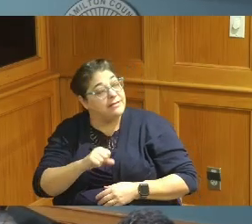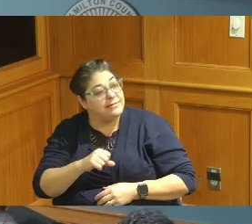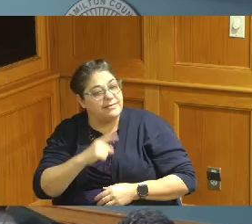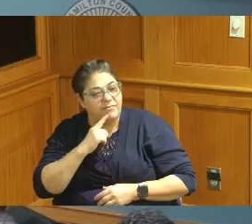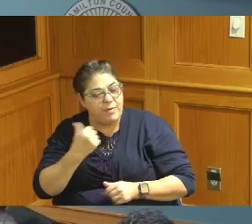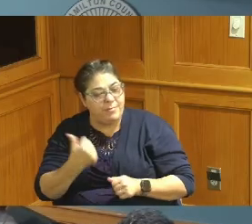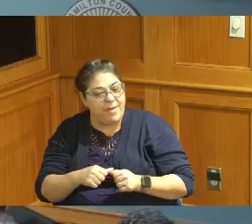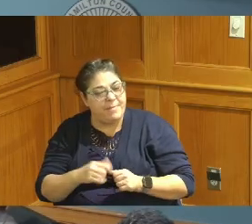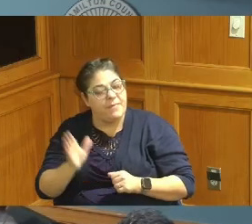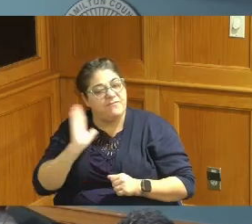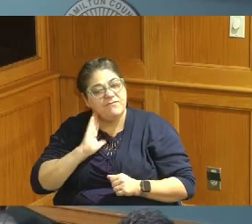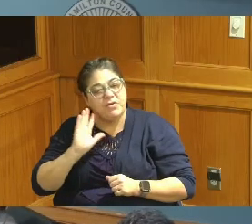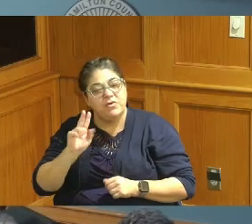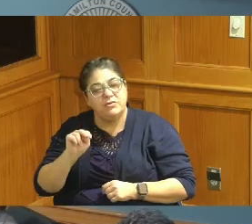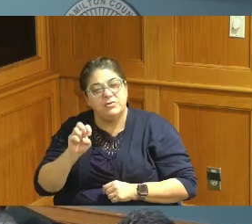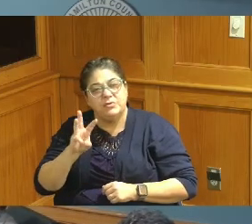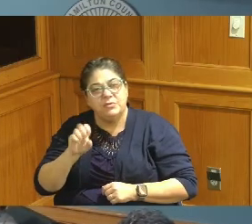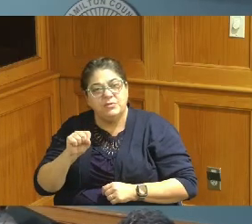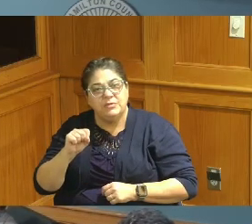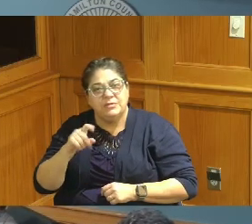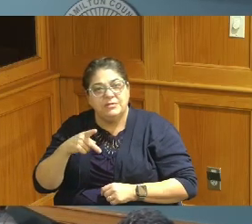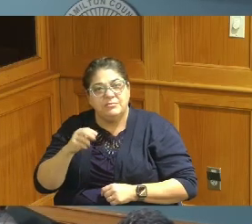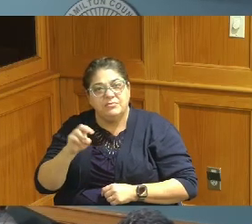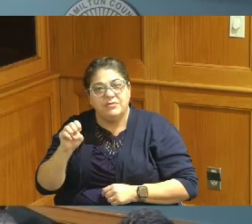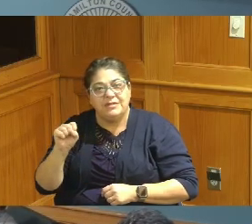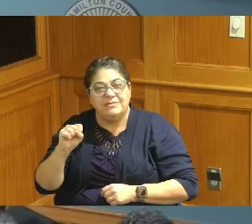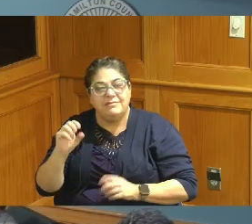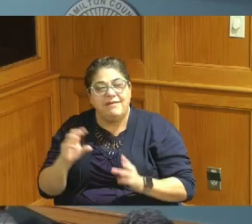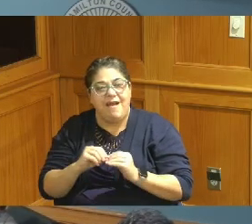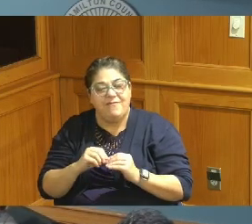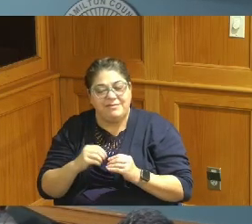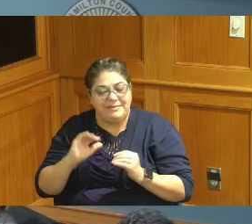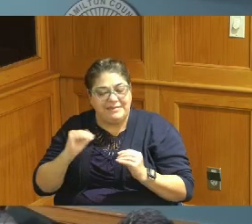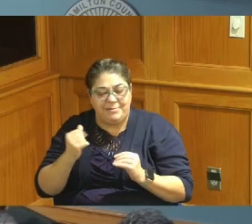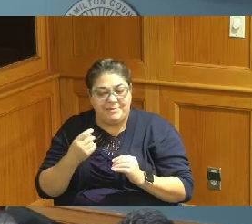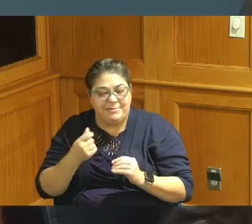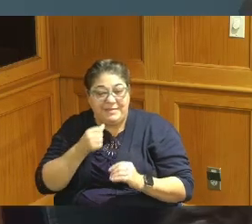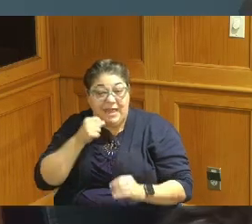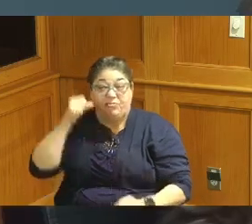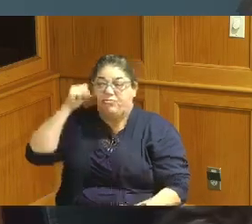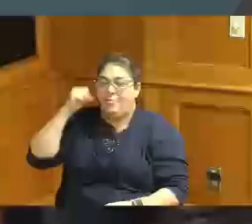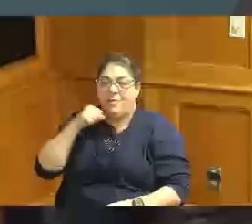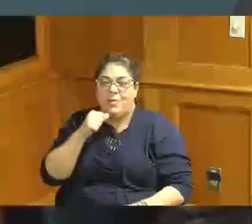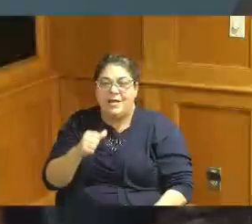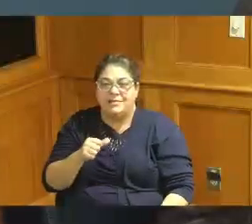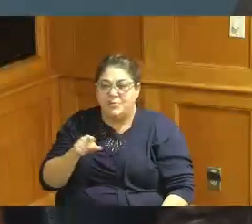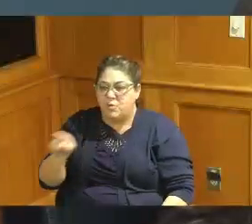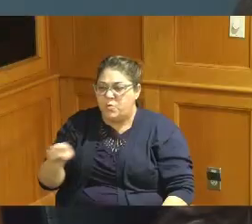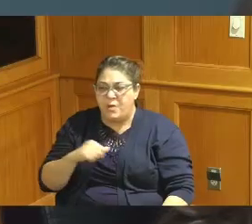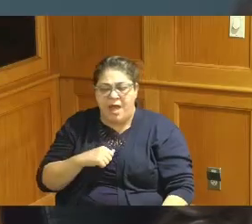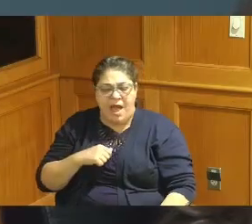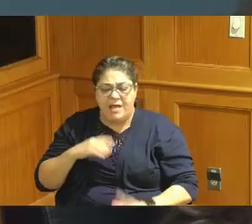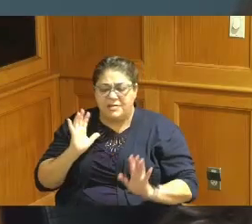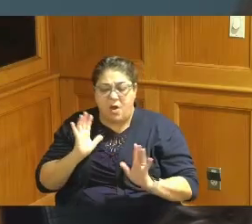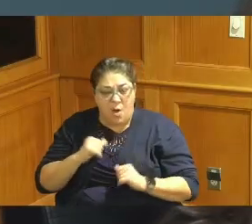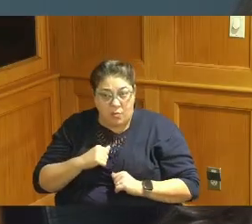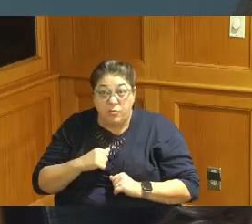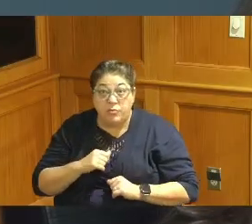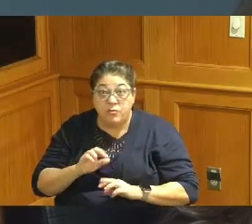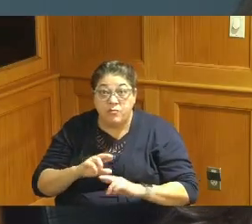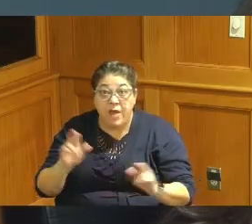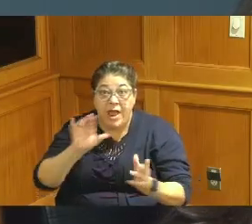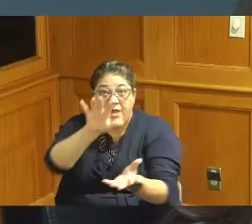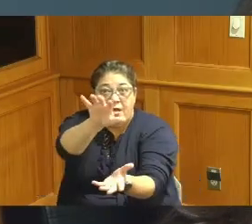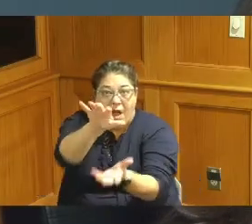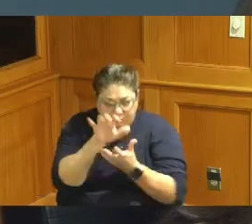the press conference that we had. It seems like yesterday, and it wasn't. But you guys took the ball and you just ran